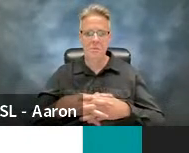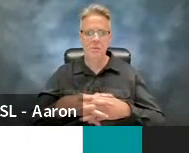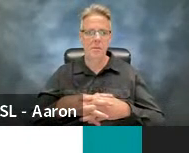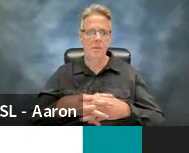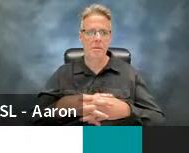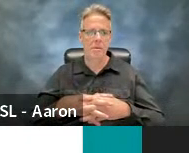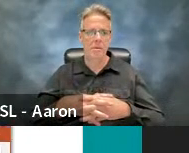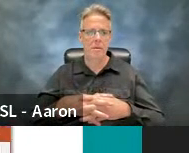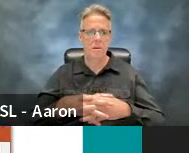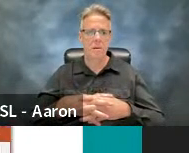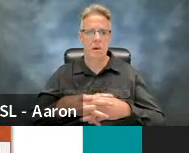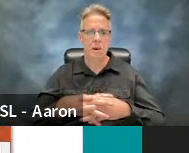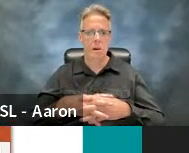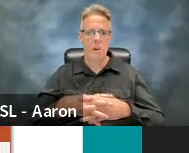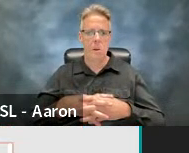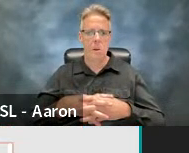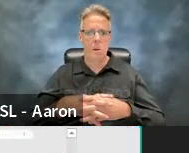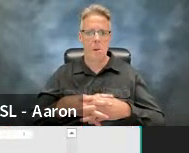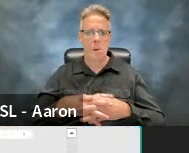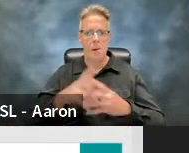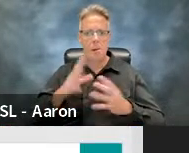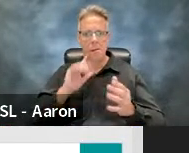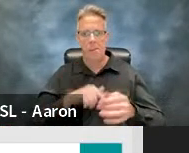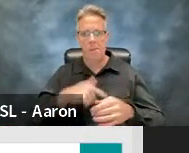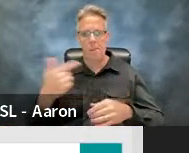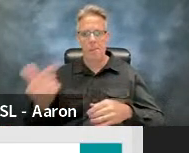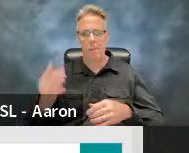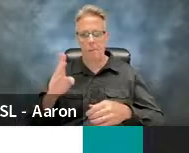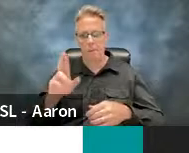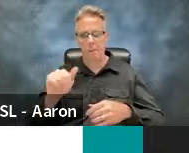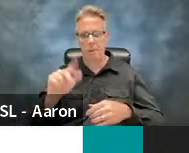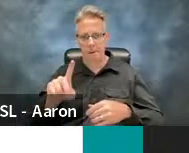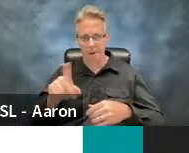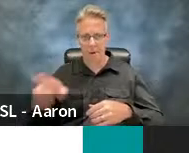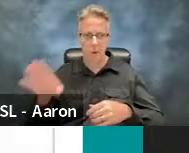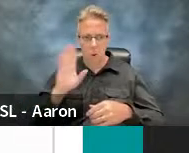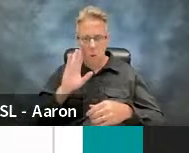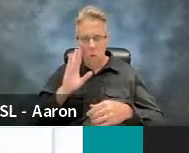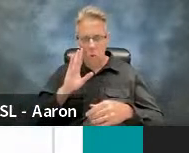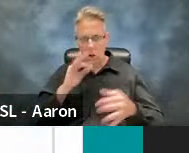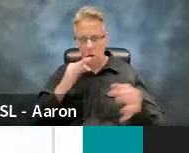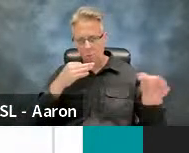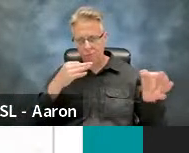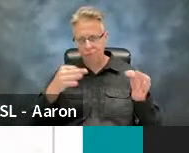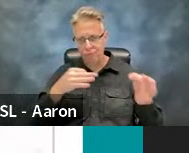So I'm going to hand the mic over to Brad, and he's going to walk through